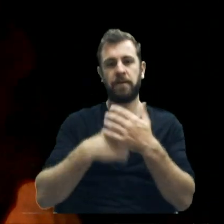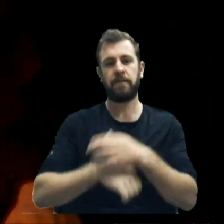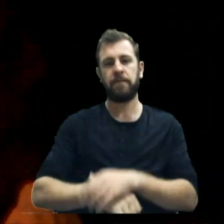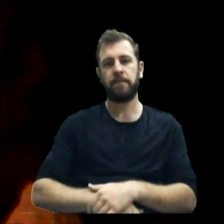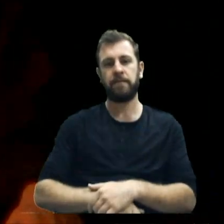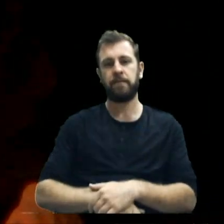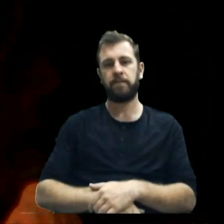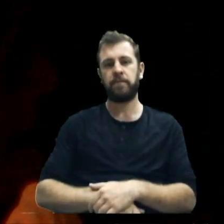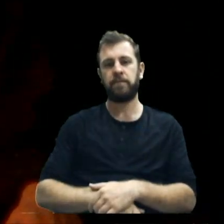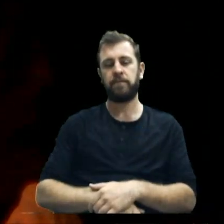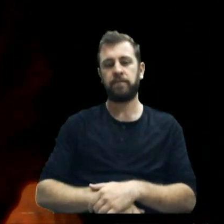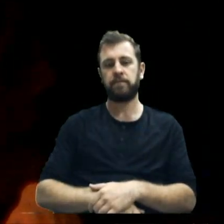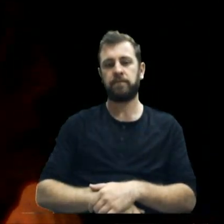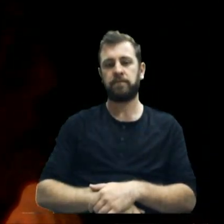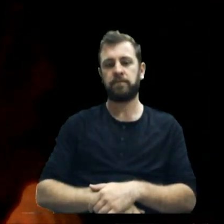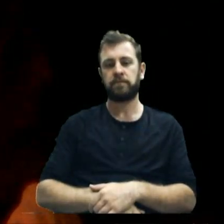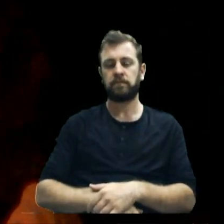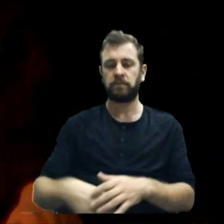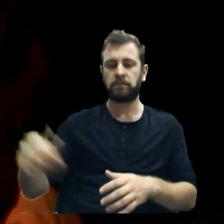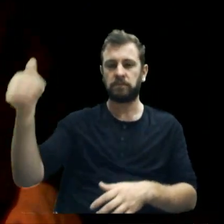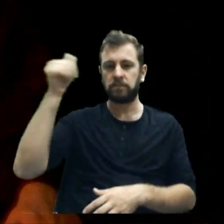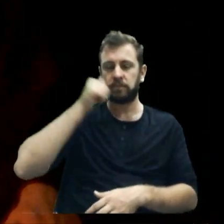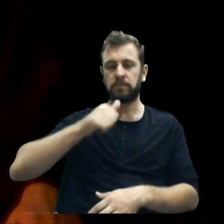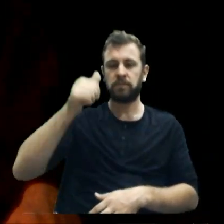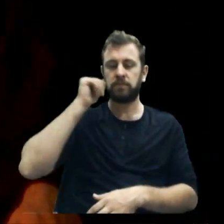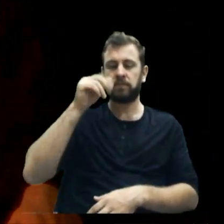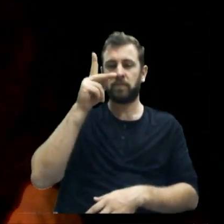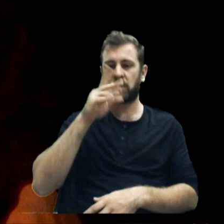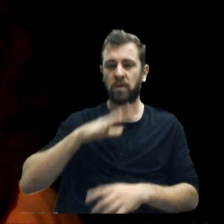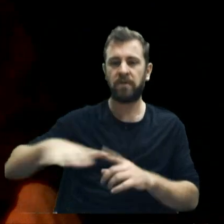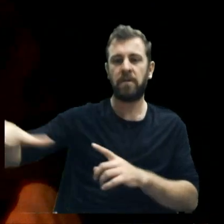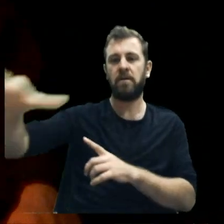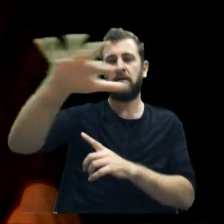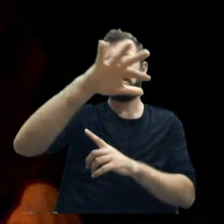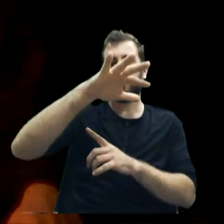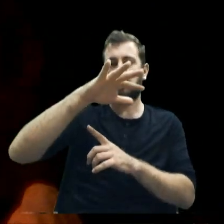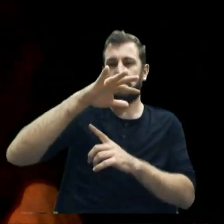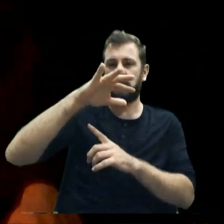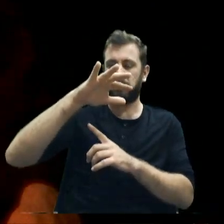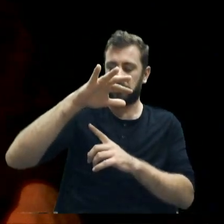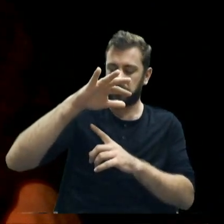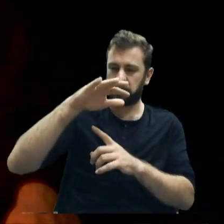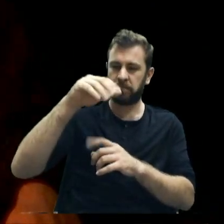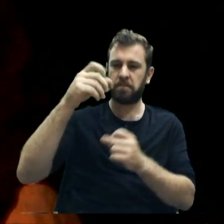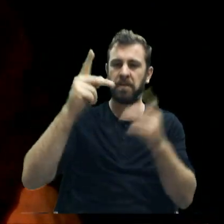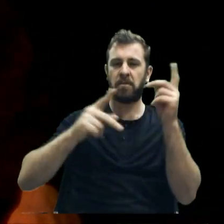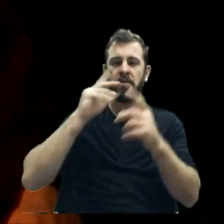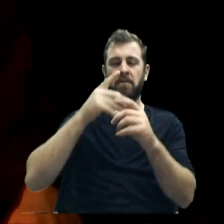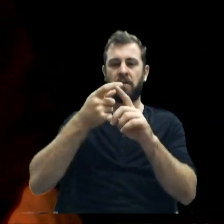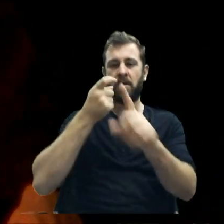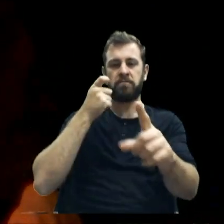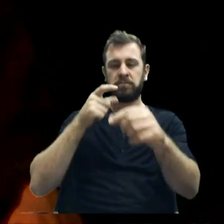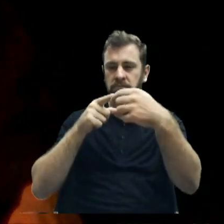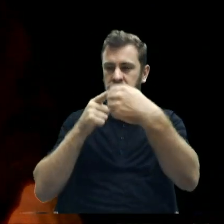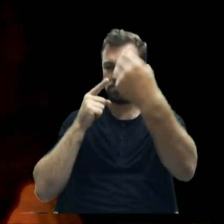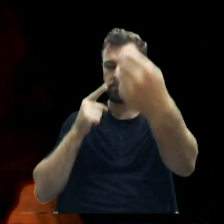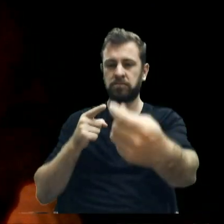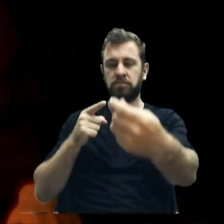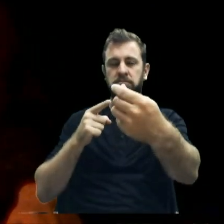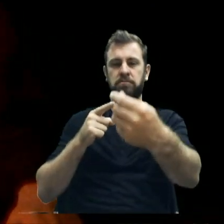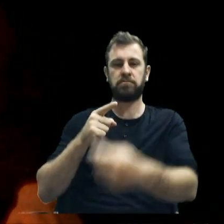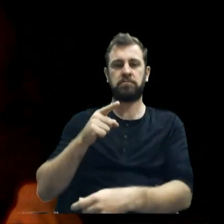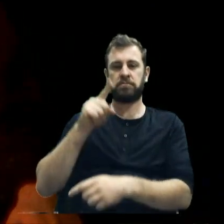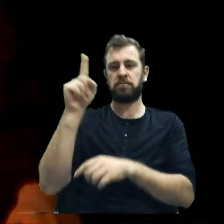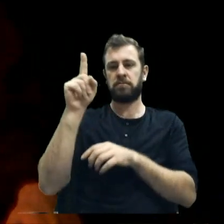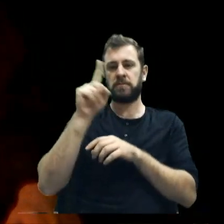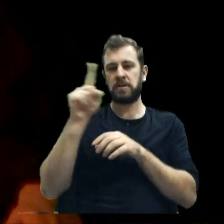With every arrival of the army from Kufa, Bibi Zainab in the tent could hear takbir from that side of the